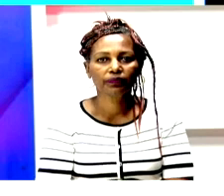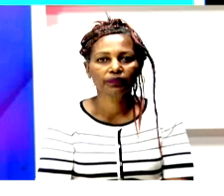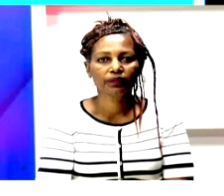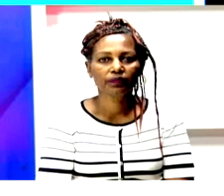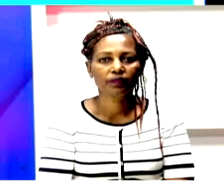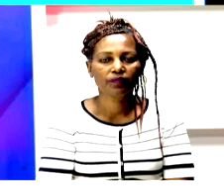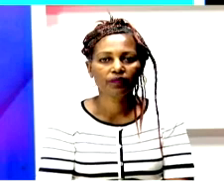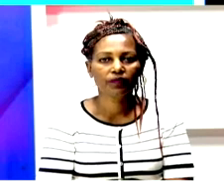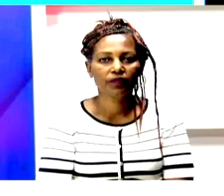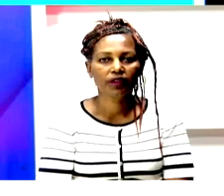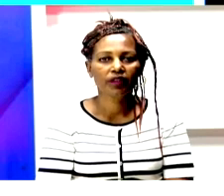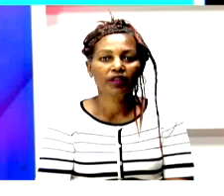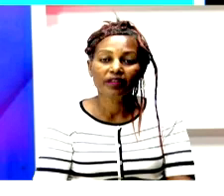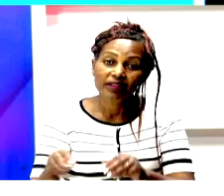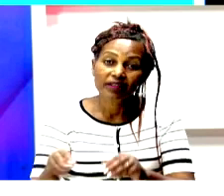Dear student,